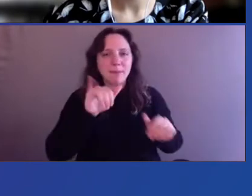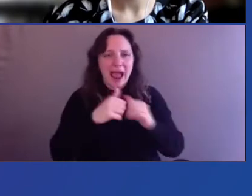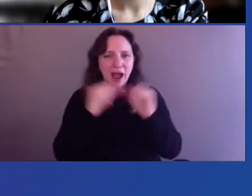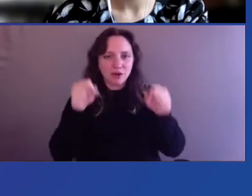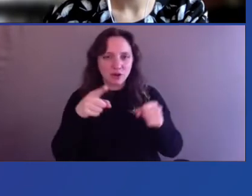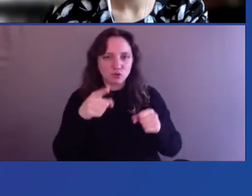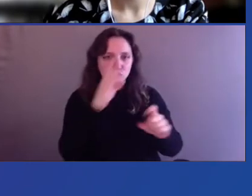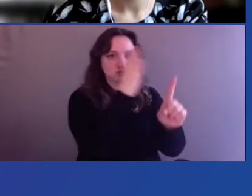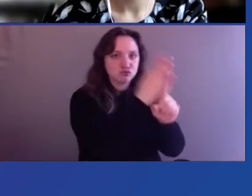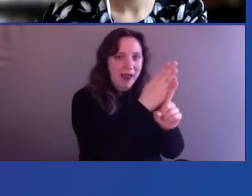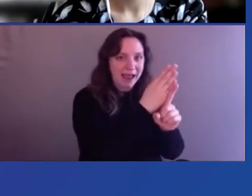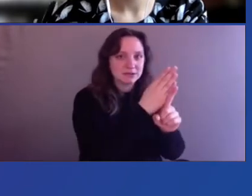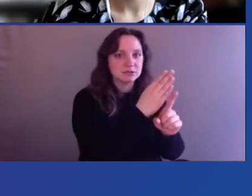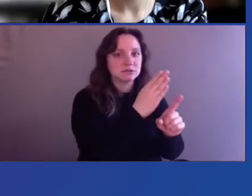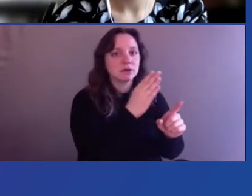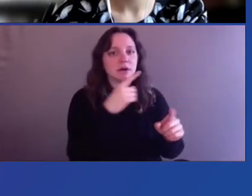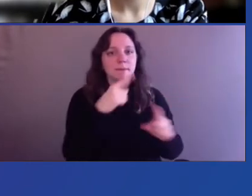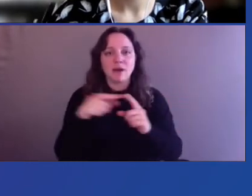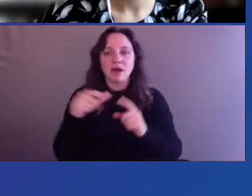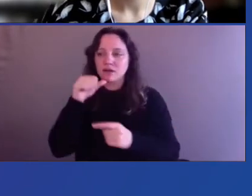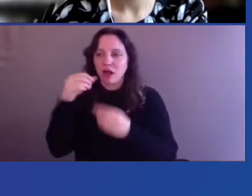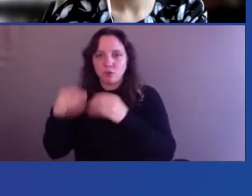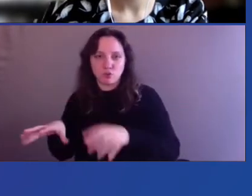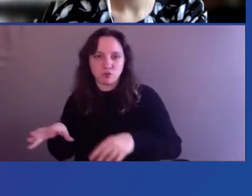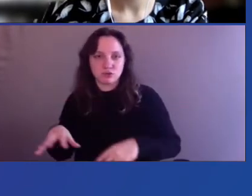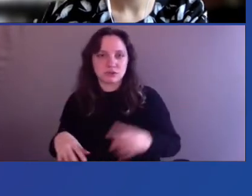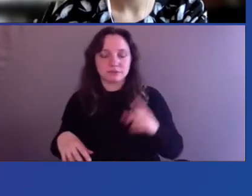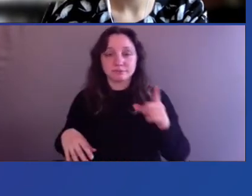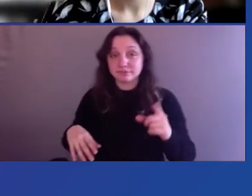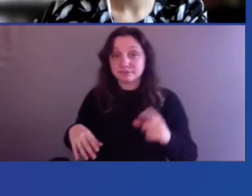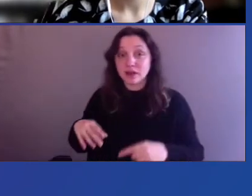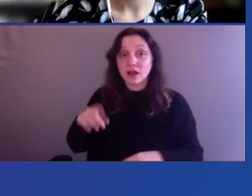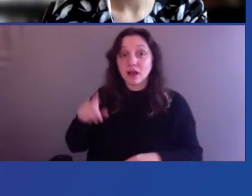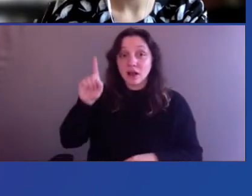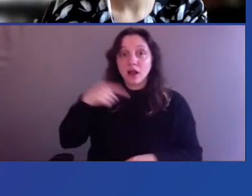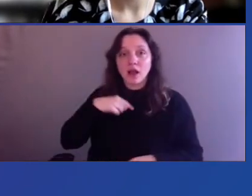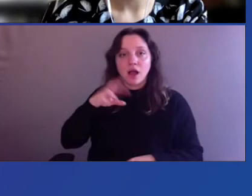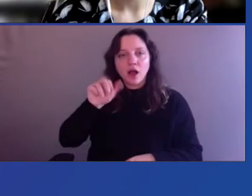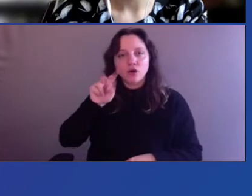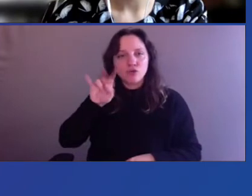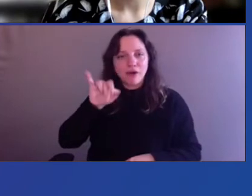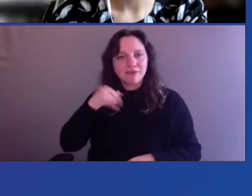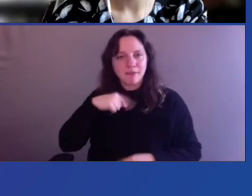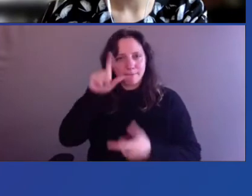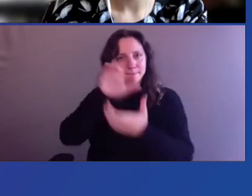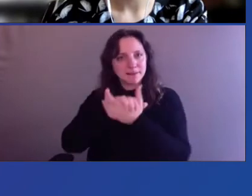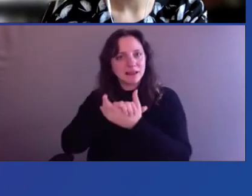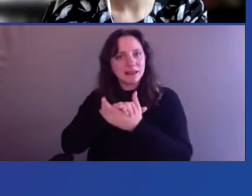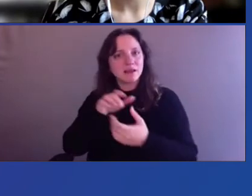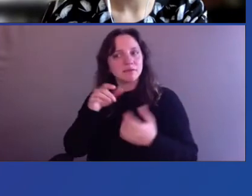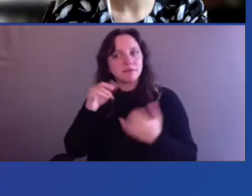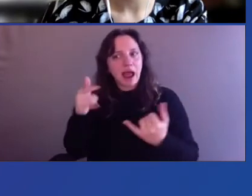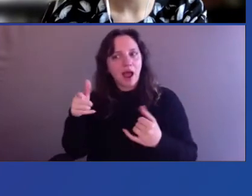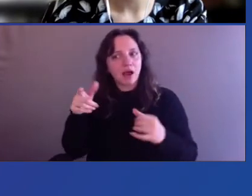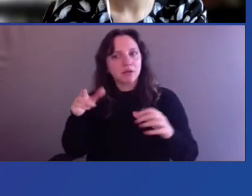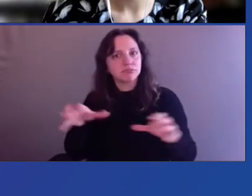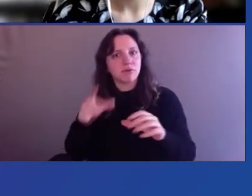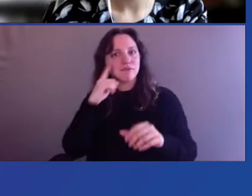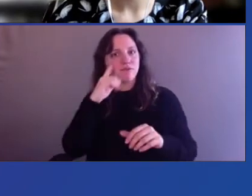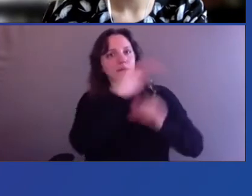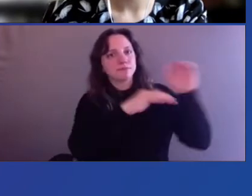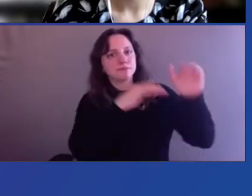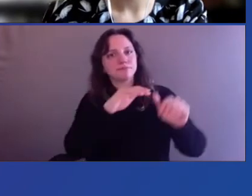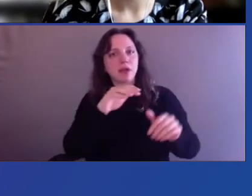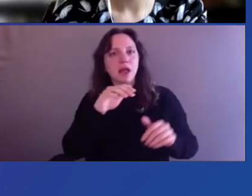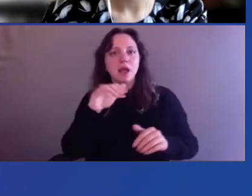I believe Nonprofit NY, of which Dance NYC is part of that coalition, is working on lobbying reforms to make it easier for nonprofits to